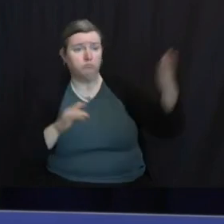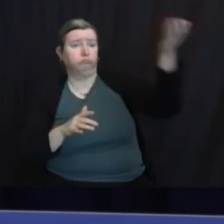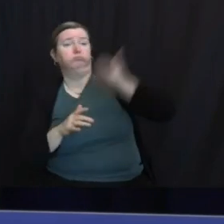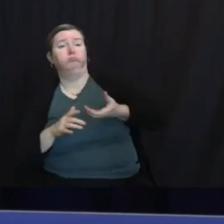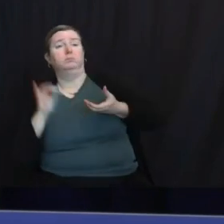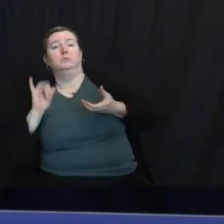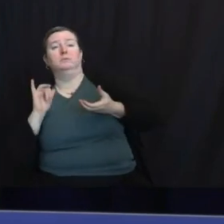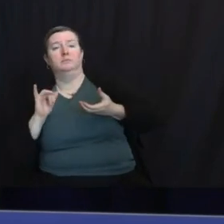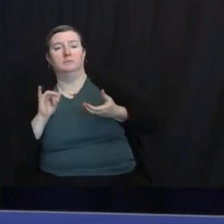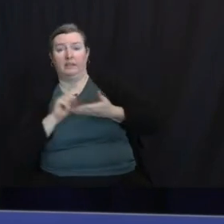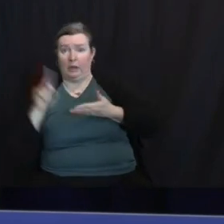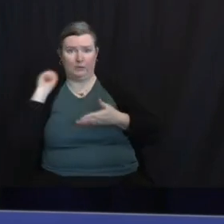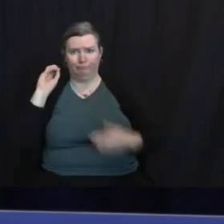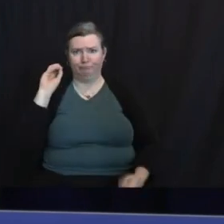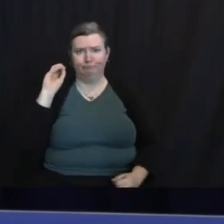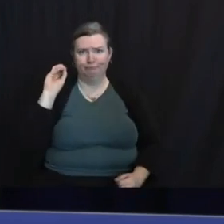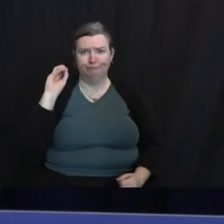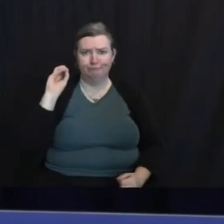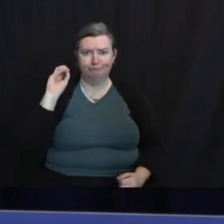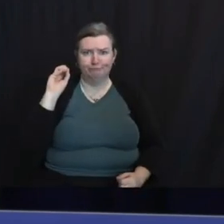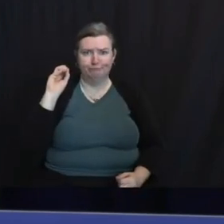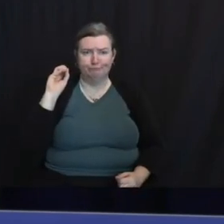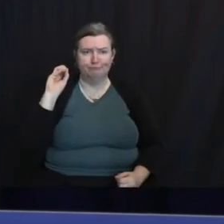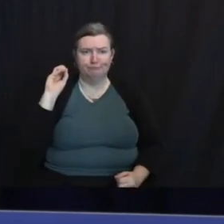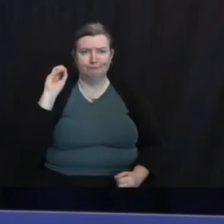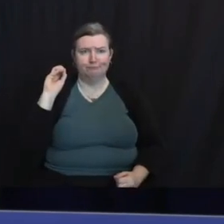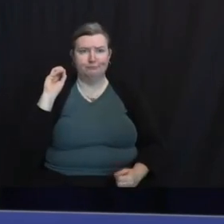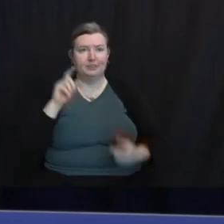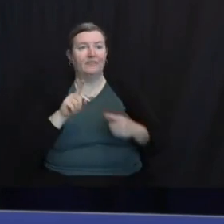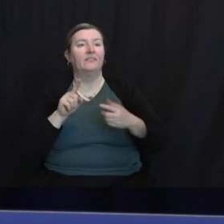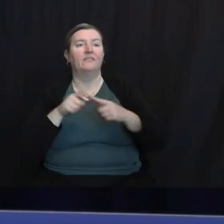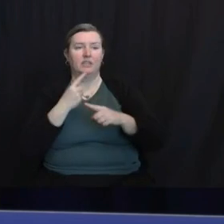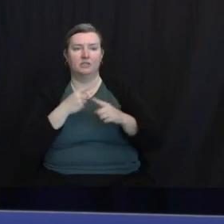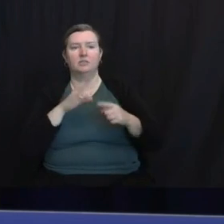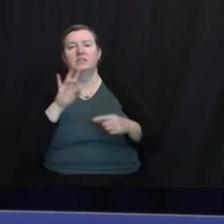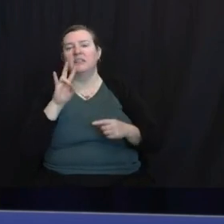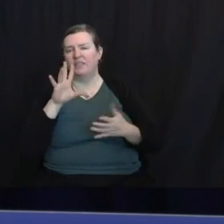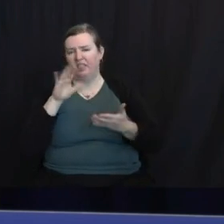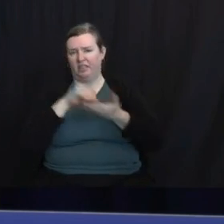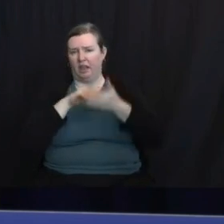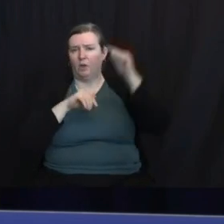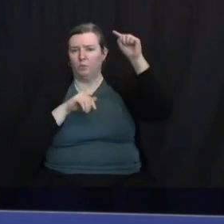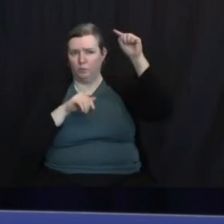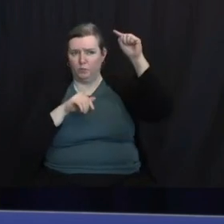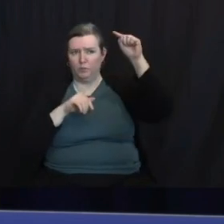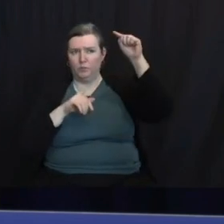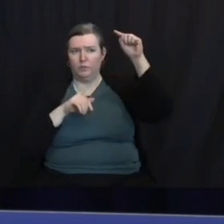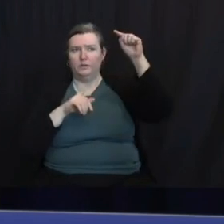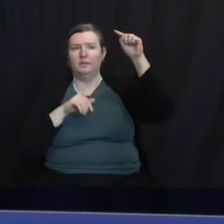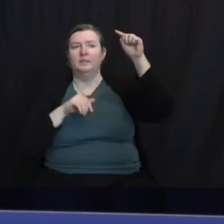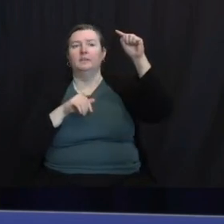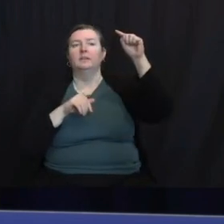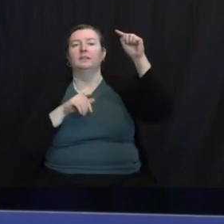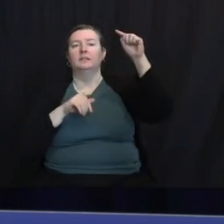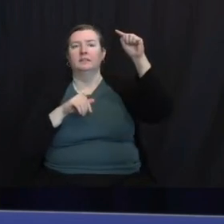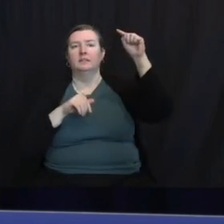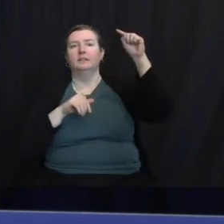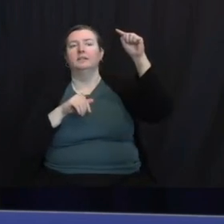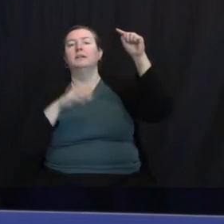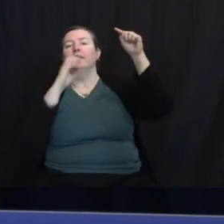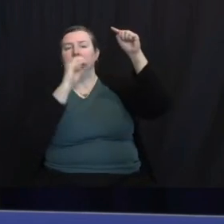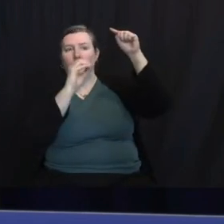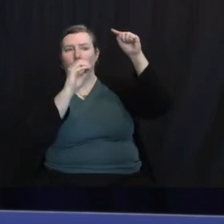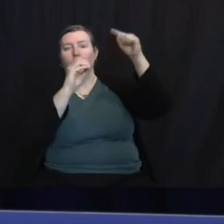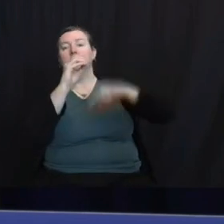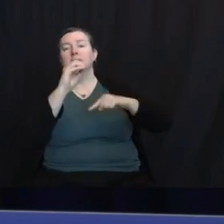shipment was 73,000. So we got 73,000, then we got none. This week we got 10,000, and we